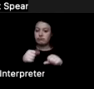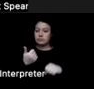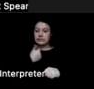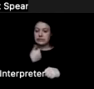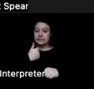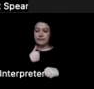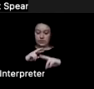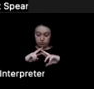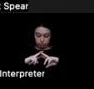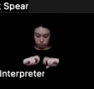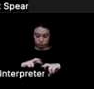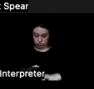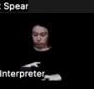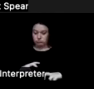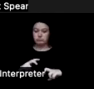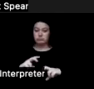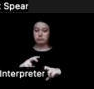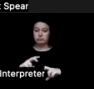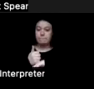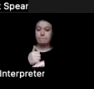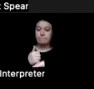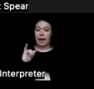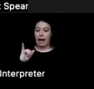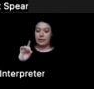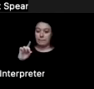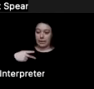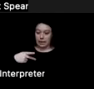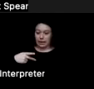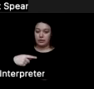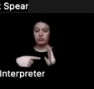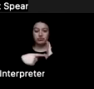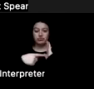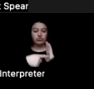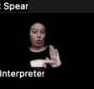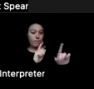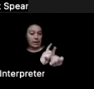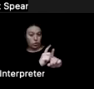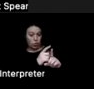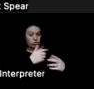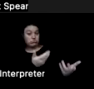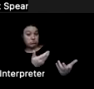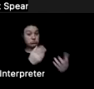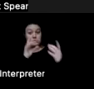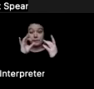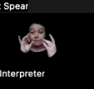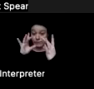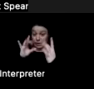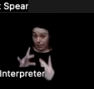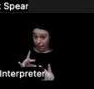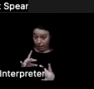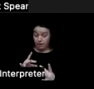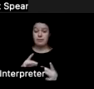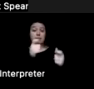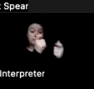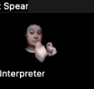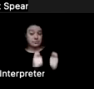this IDP, bring it to the mentor, get some feedback, revise it with that feedback, and check